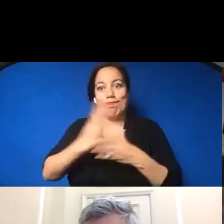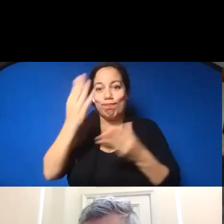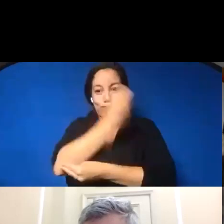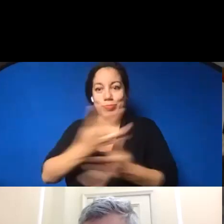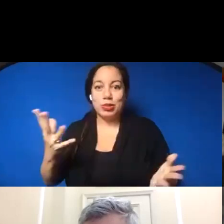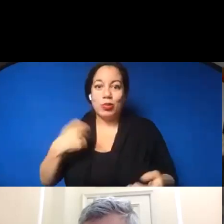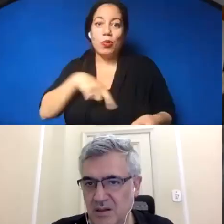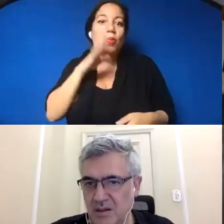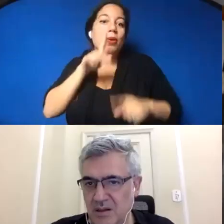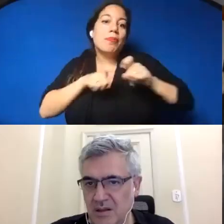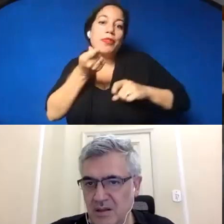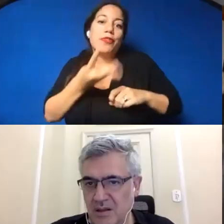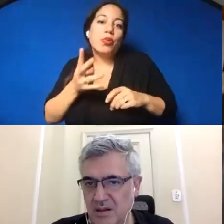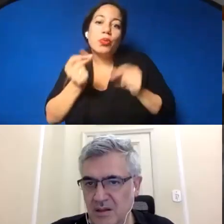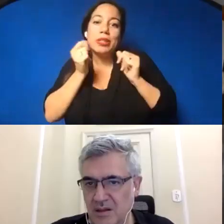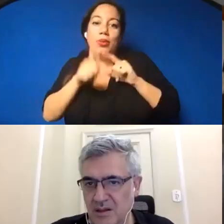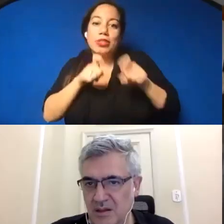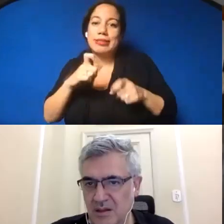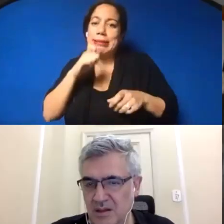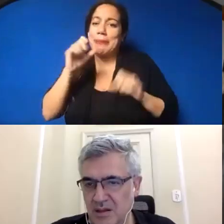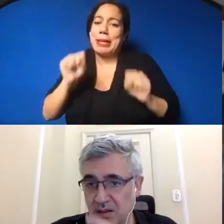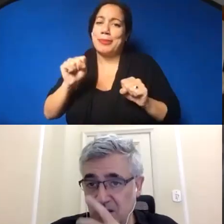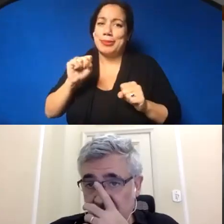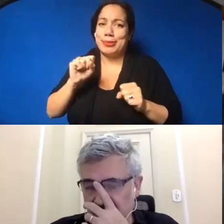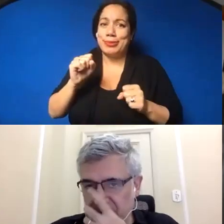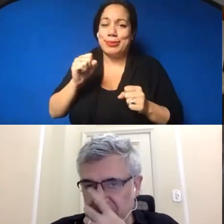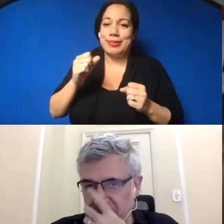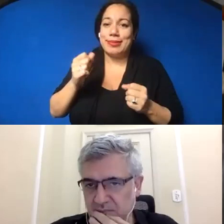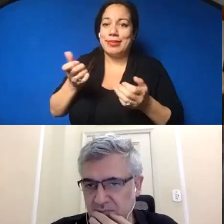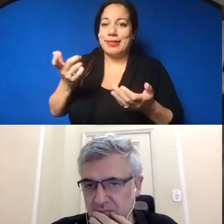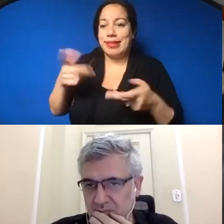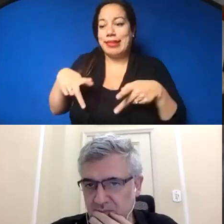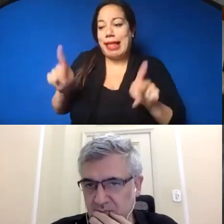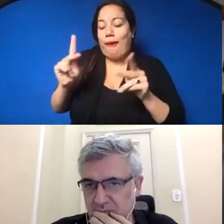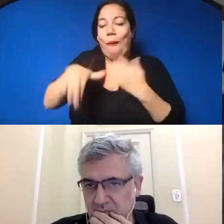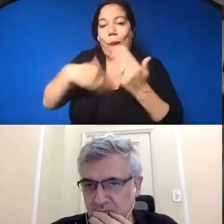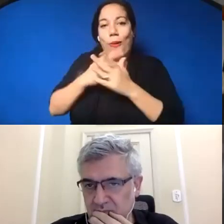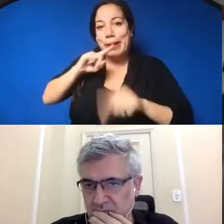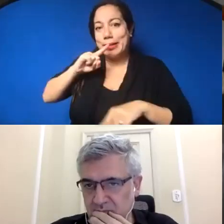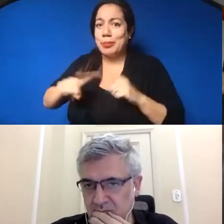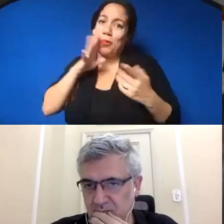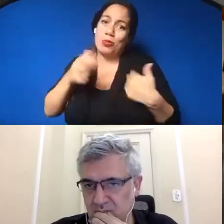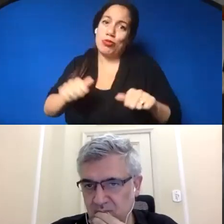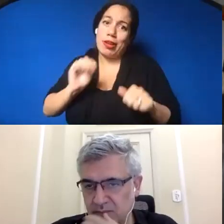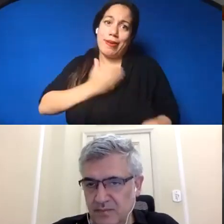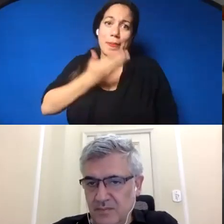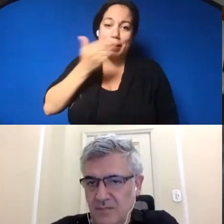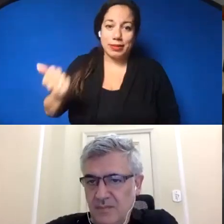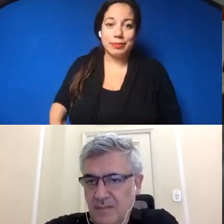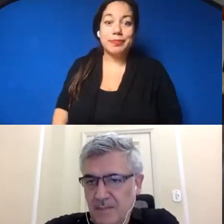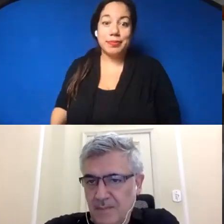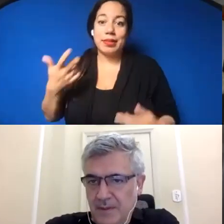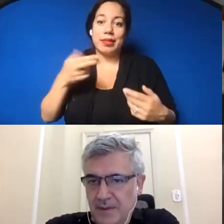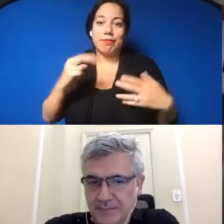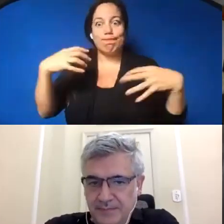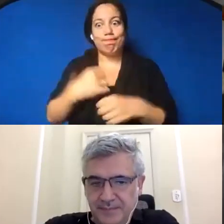quick questions. We won't be able to get to everyone, but we'll do our best and then close up as we